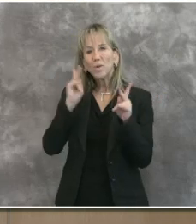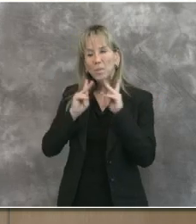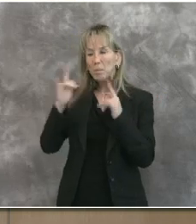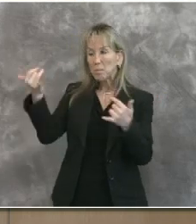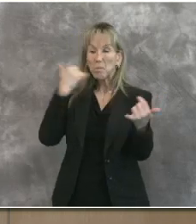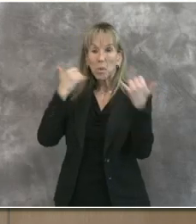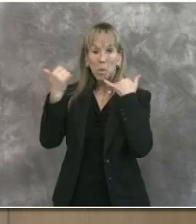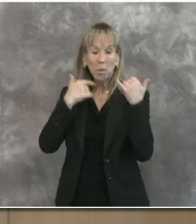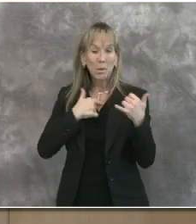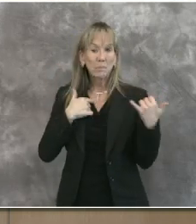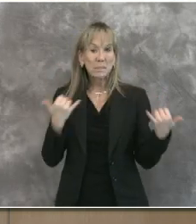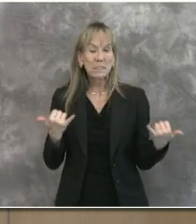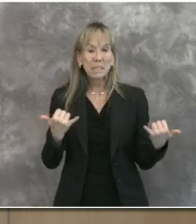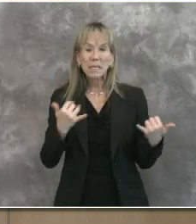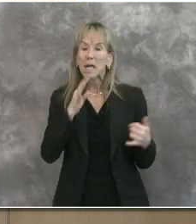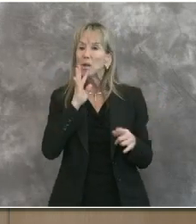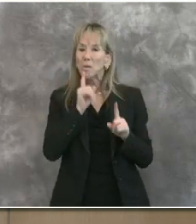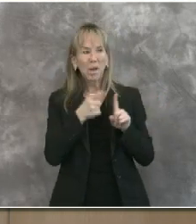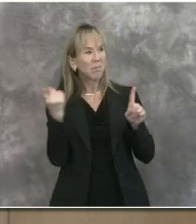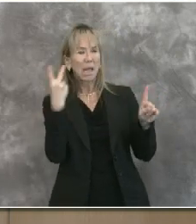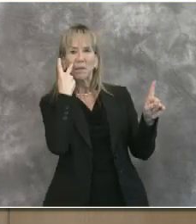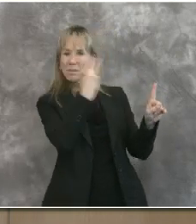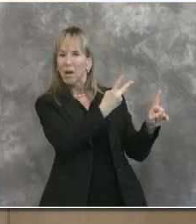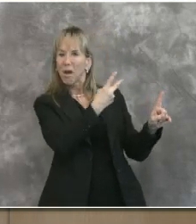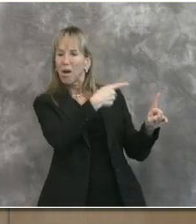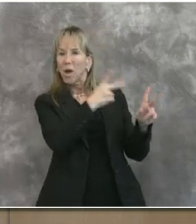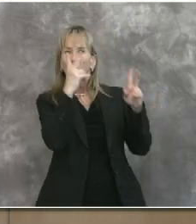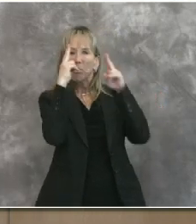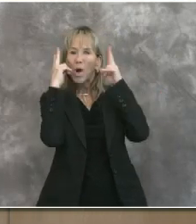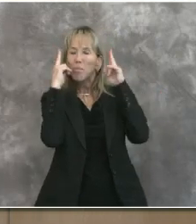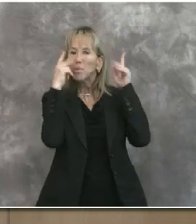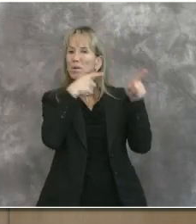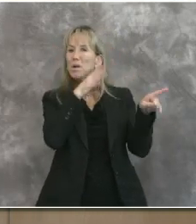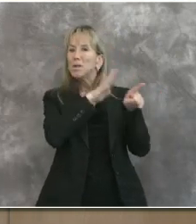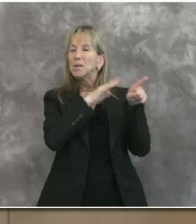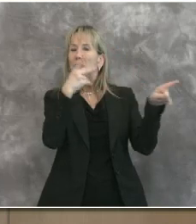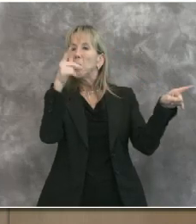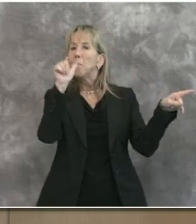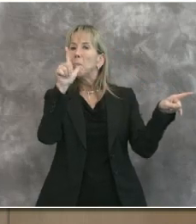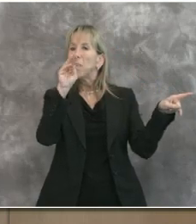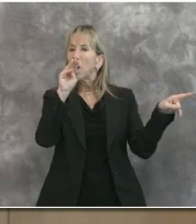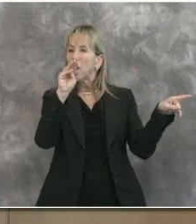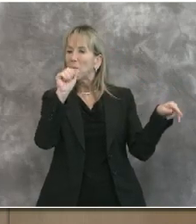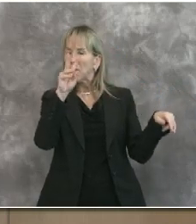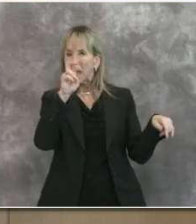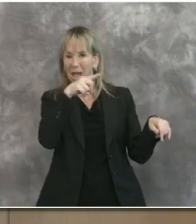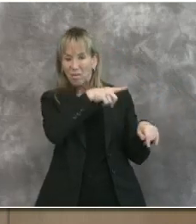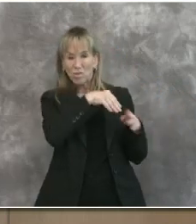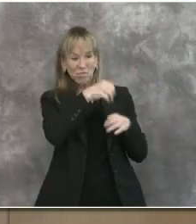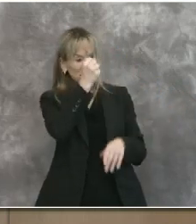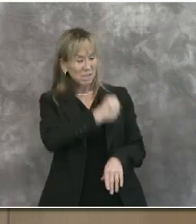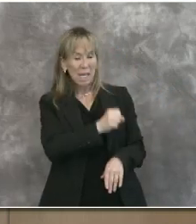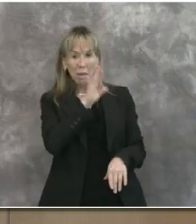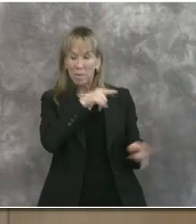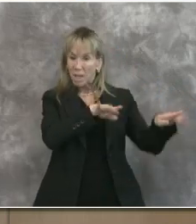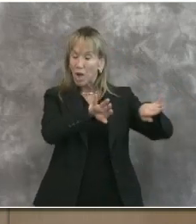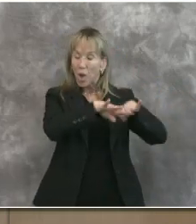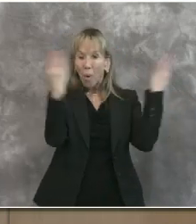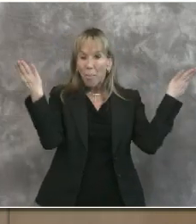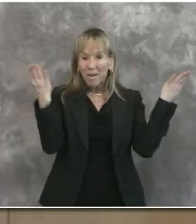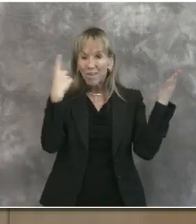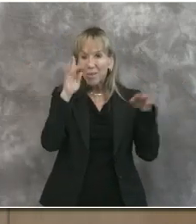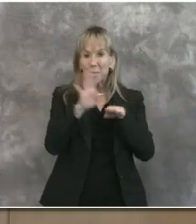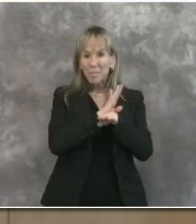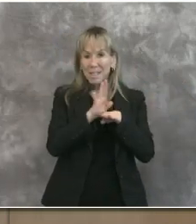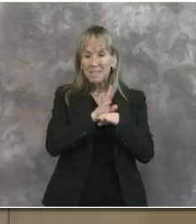today about seeing a barbershop on Palm Avenue near Bayer Boulevard in South Bay that was open for business. Do you get reports like this